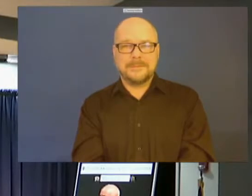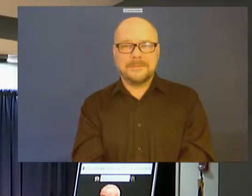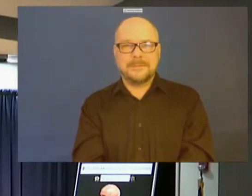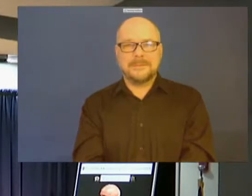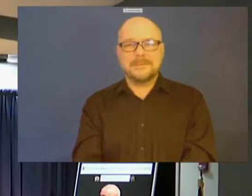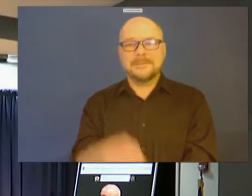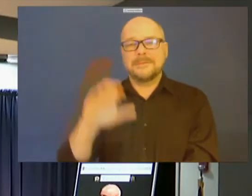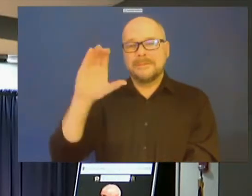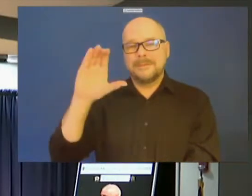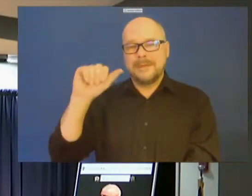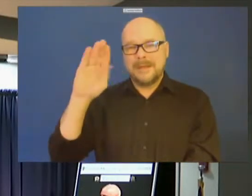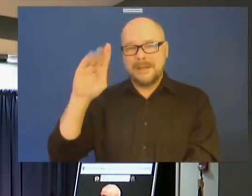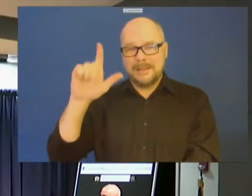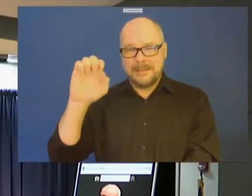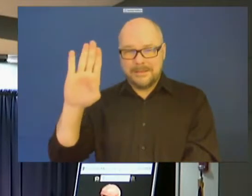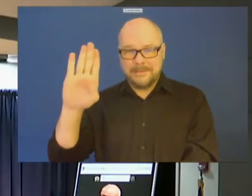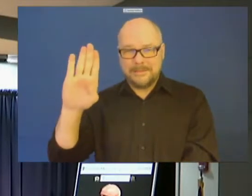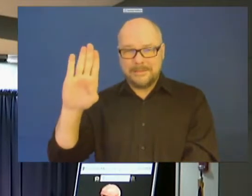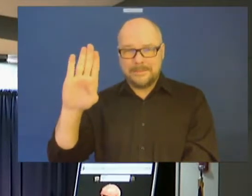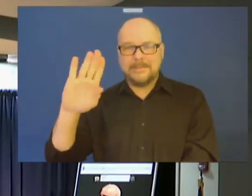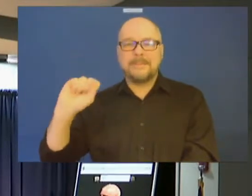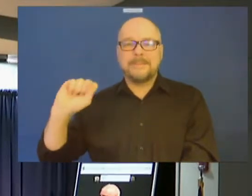Caleb Sherman.